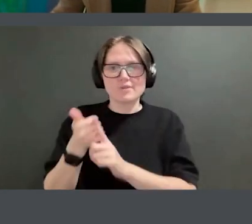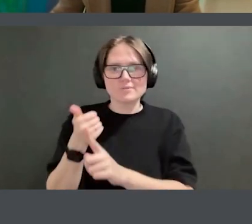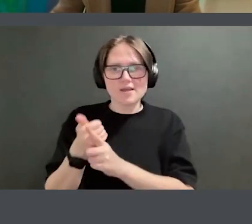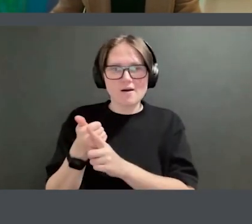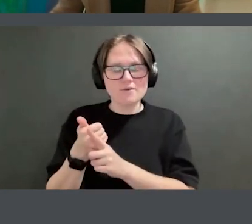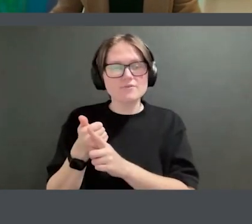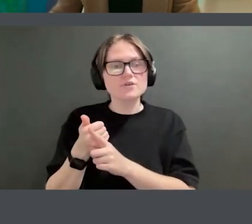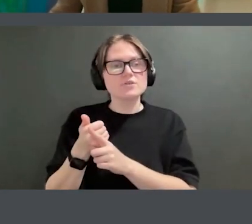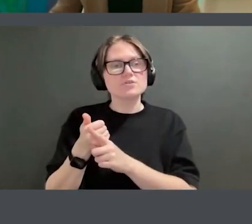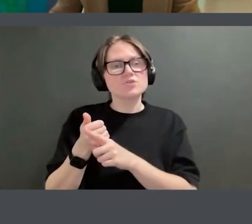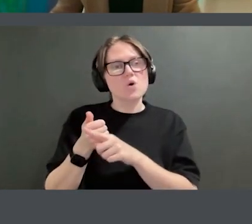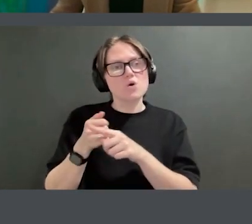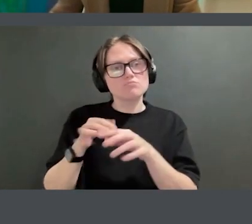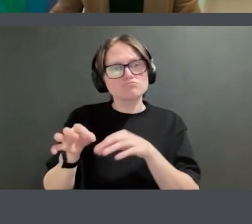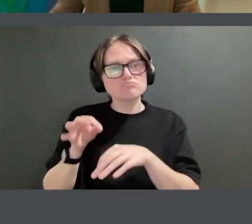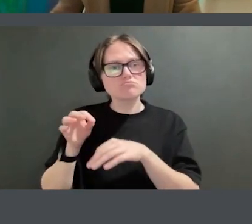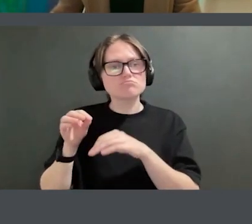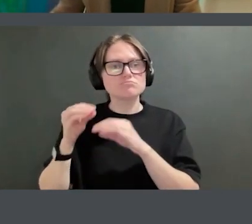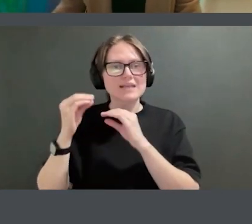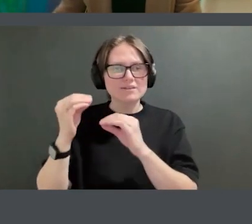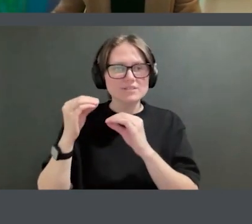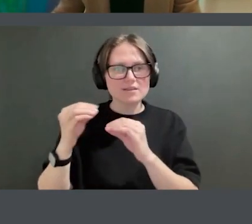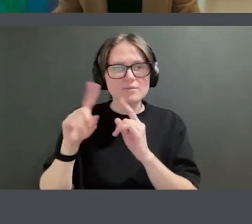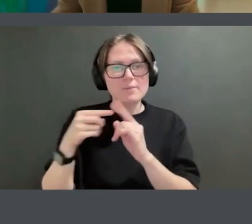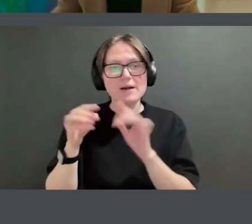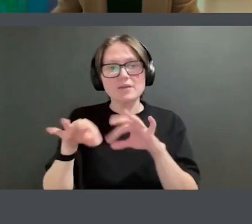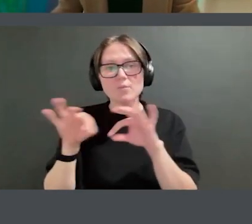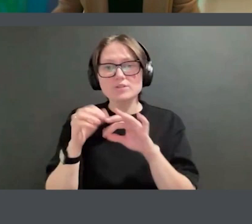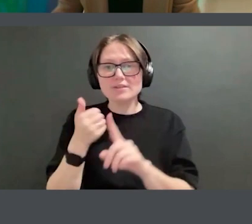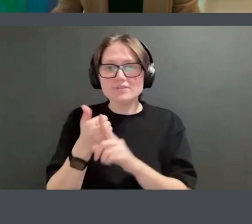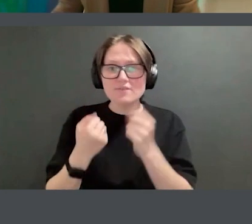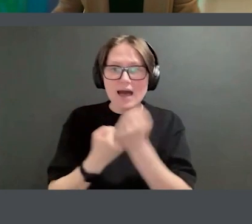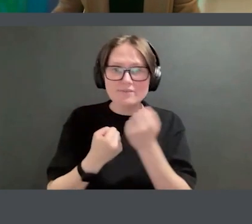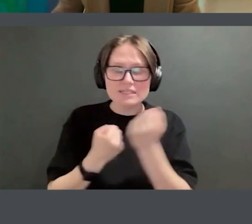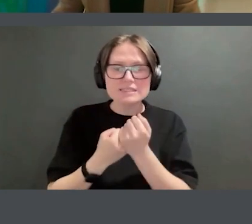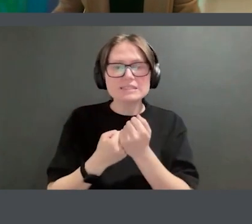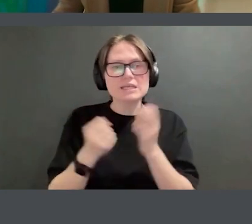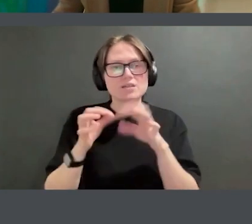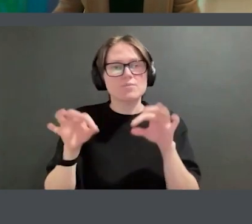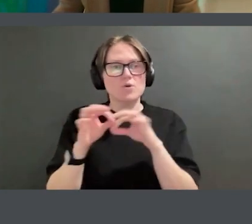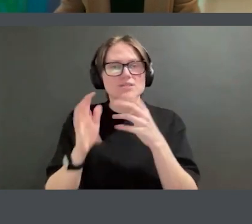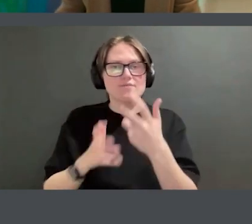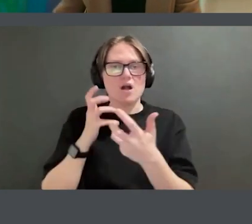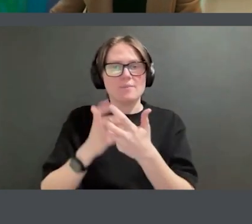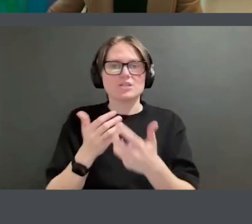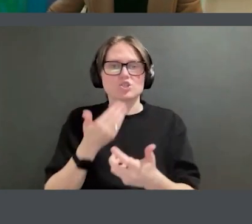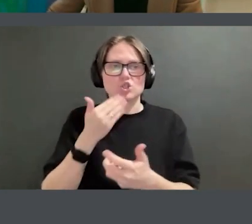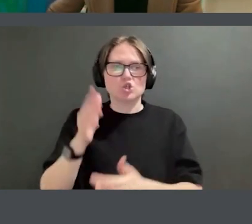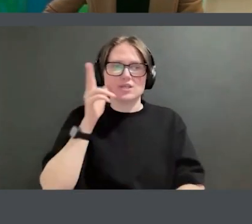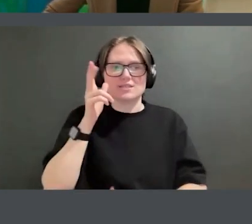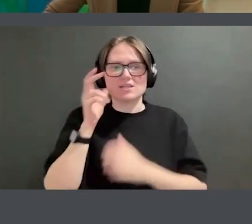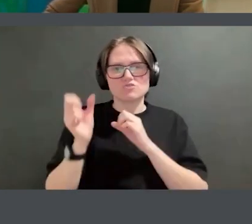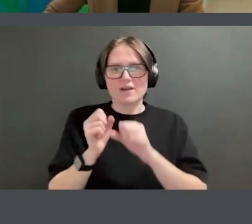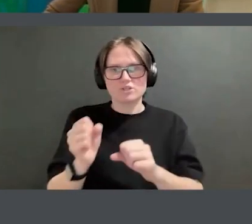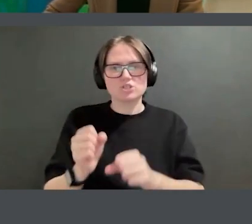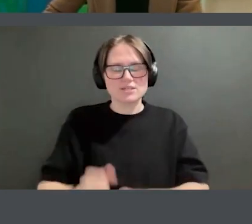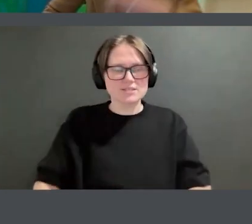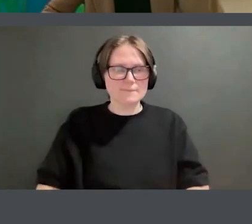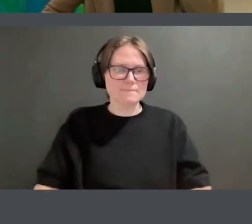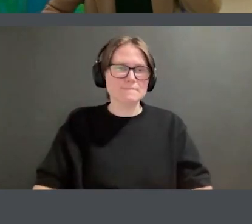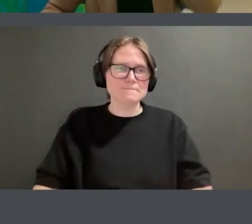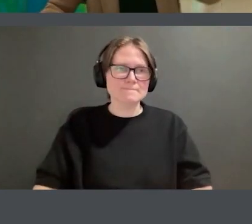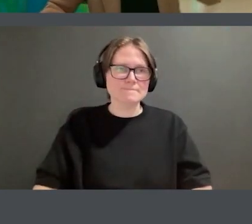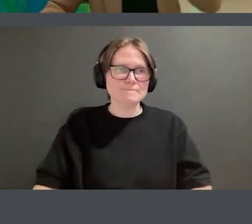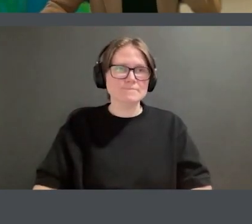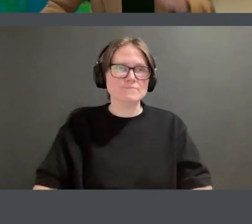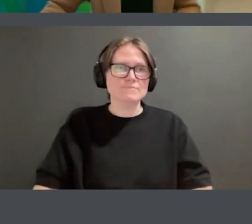So counseling them on the importance of self-advocacy and the importance of accommodations and good listening strategies.